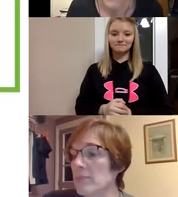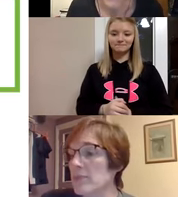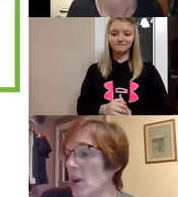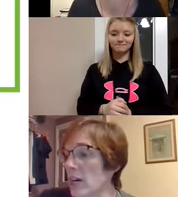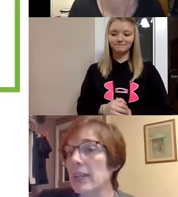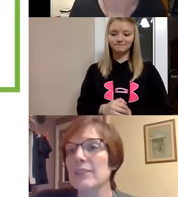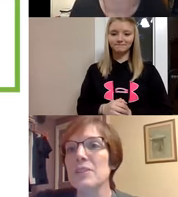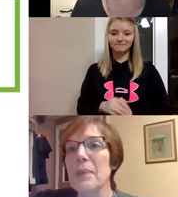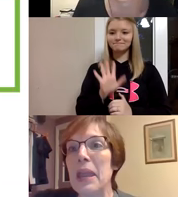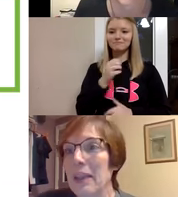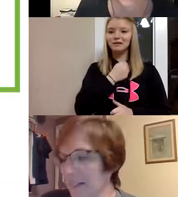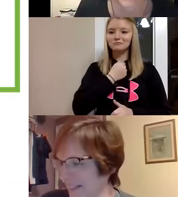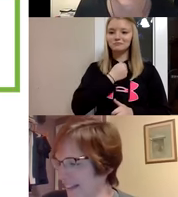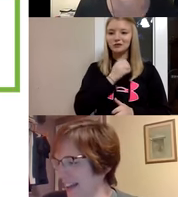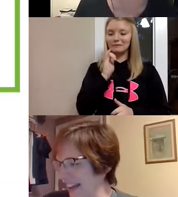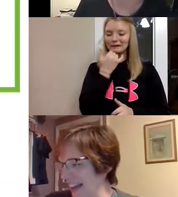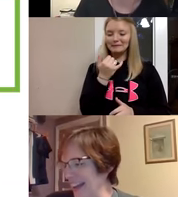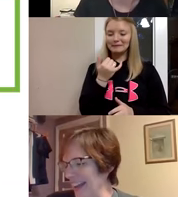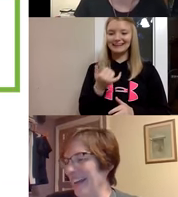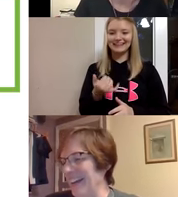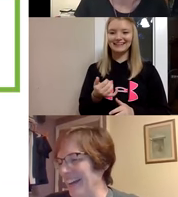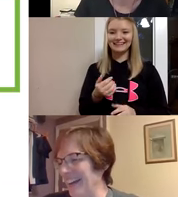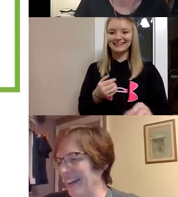Oh, sorry. It's me.